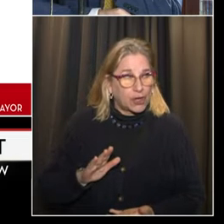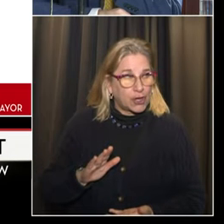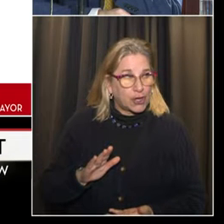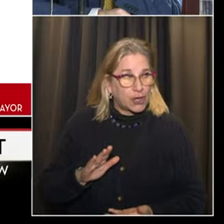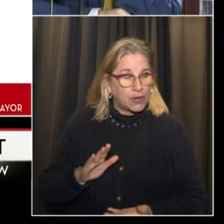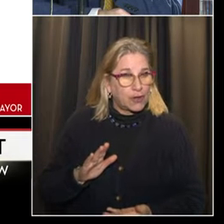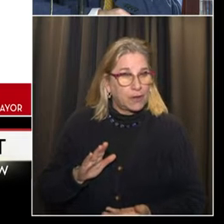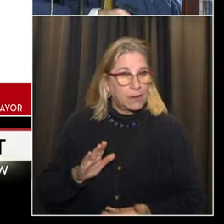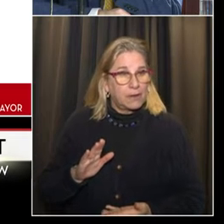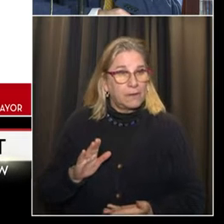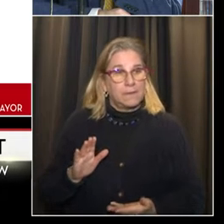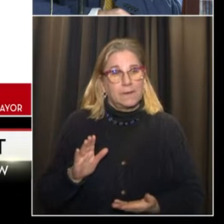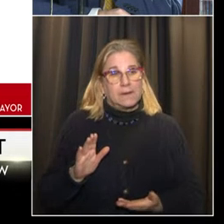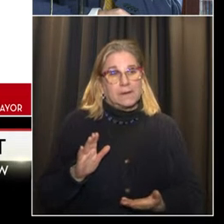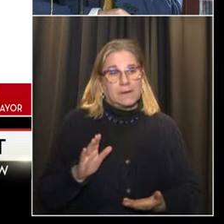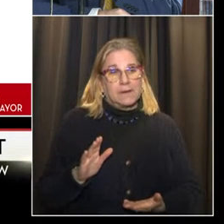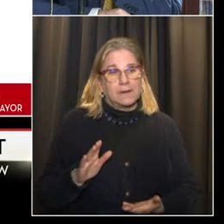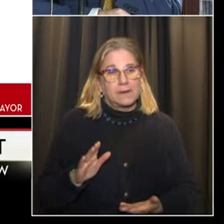that at 44%.